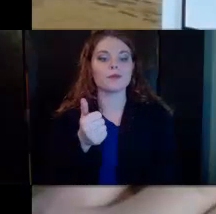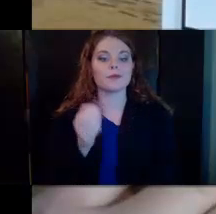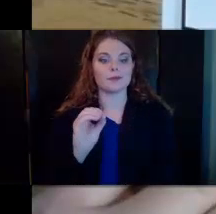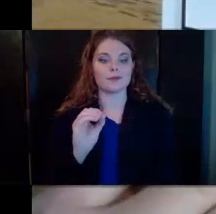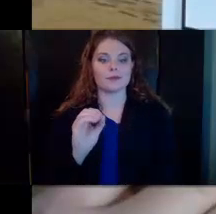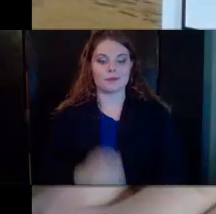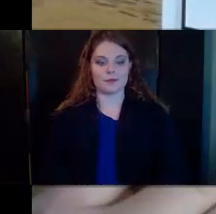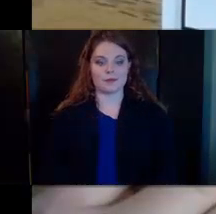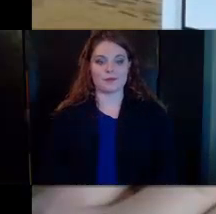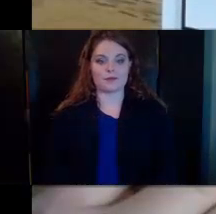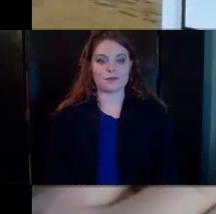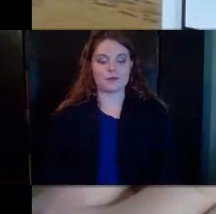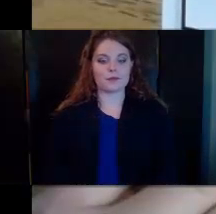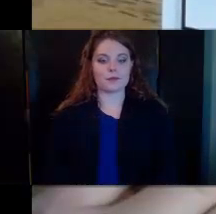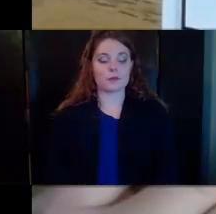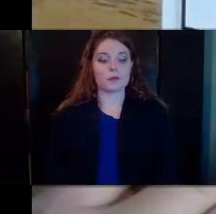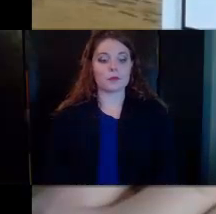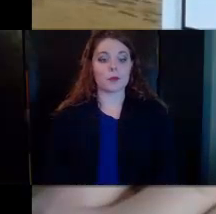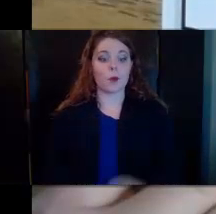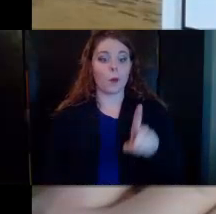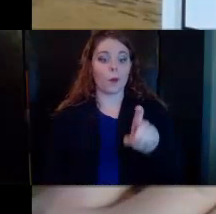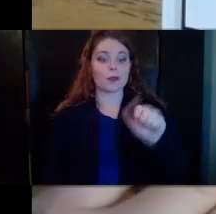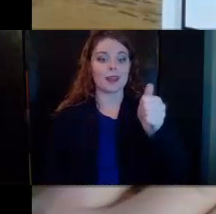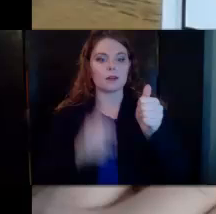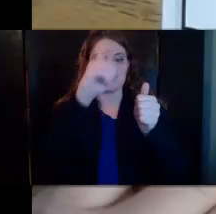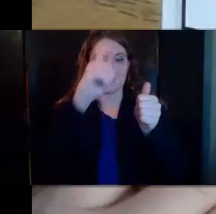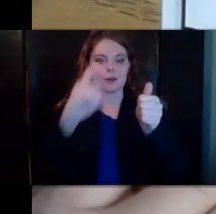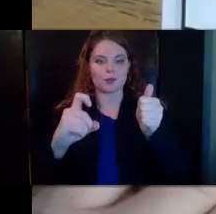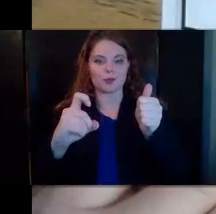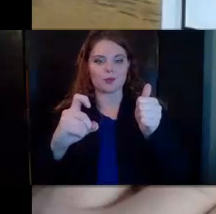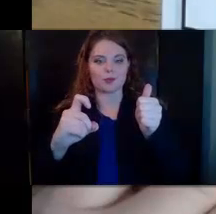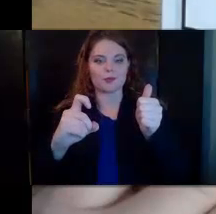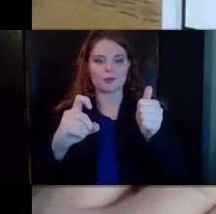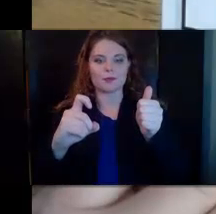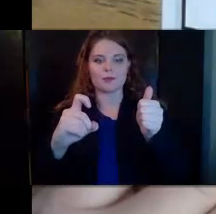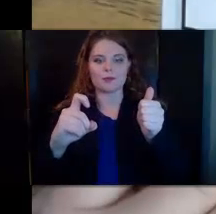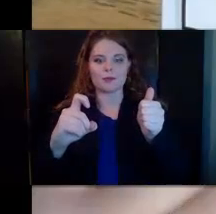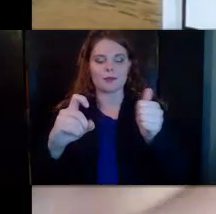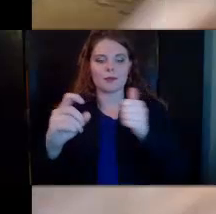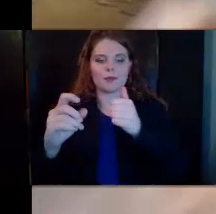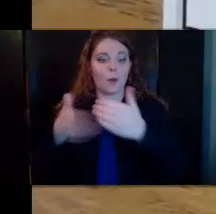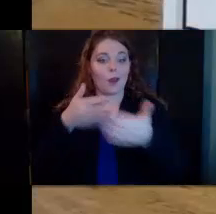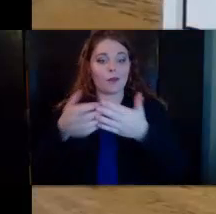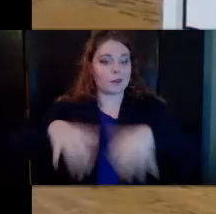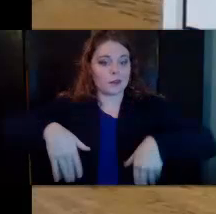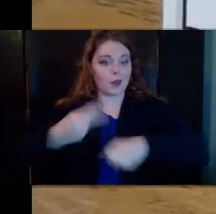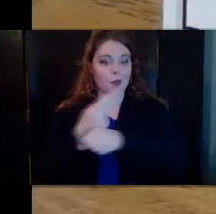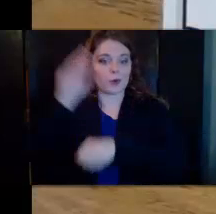degrees. I'm bringing down x and everything else that I didn't use yet.